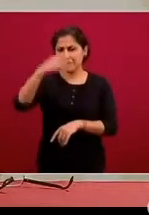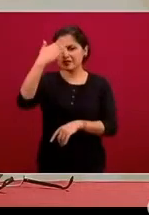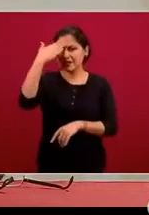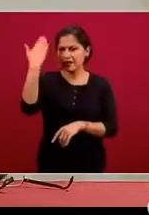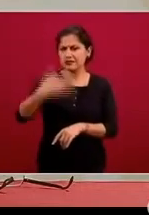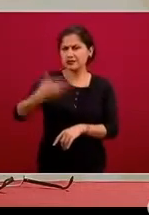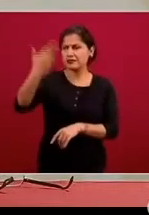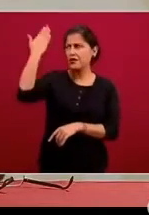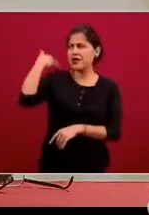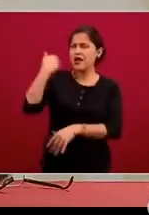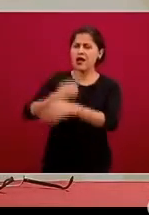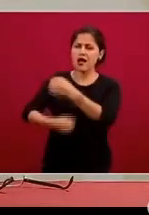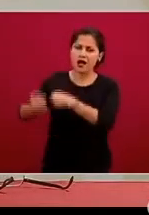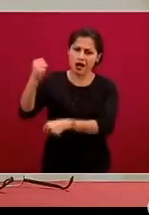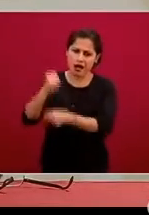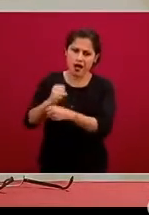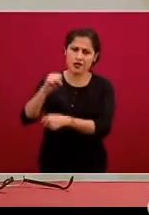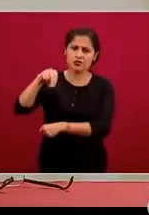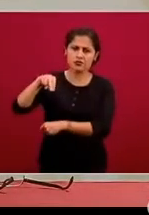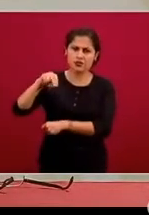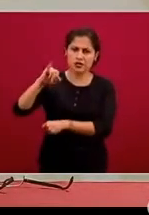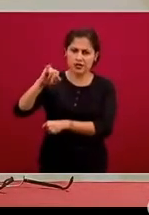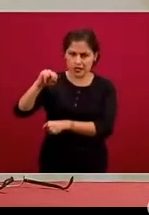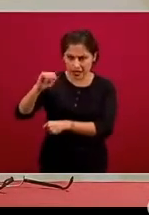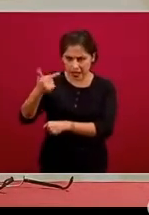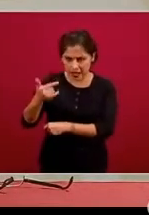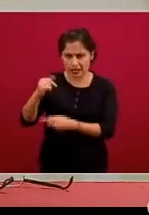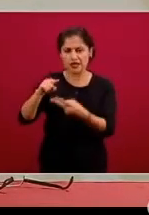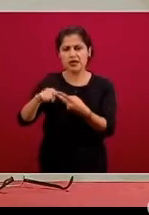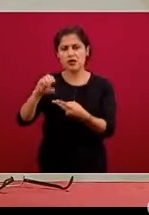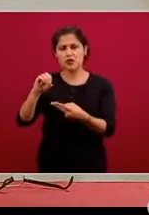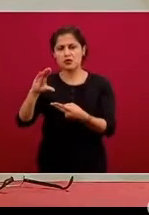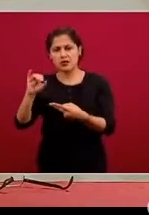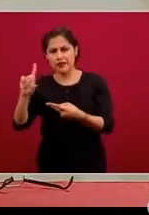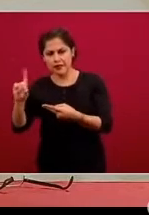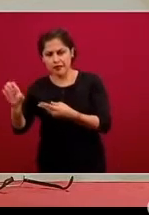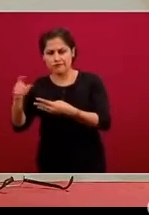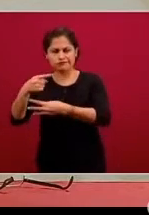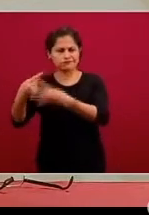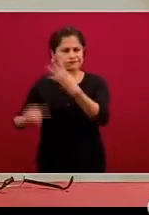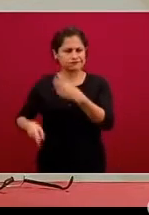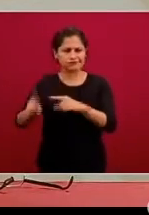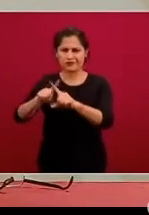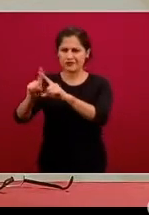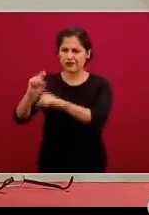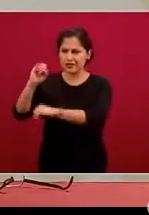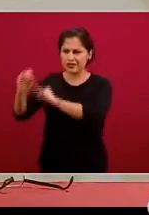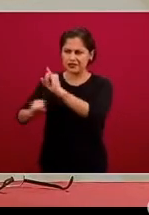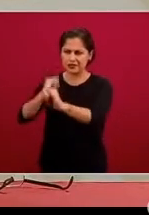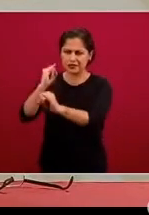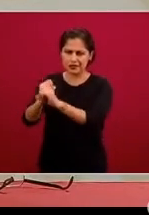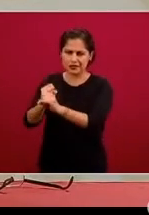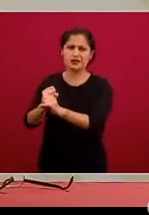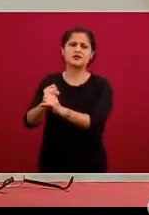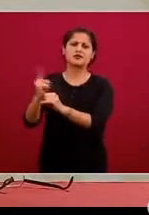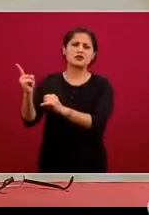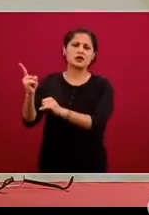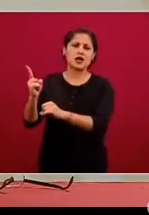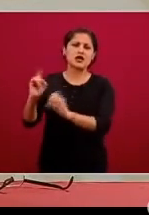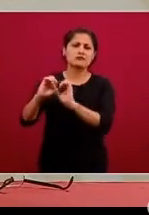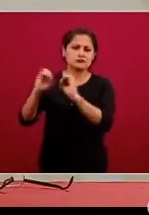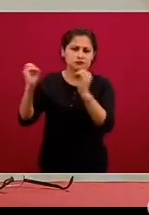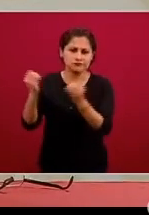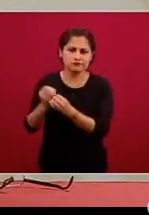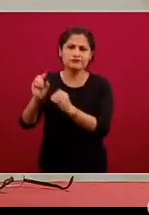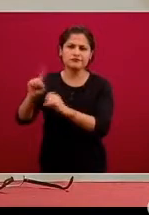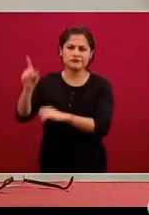lives in very challenging conditions. This fact has been documented by many